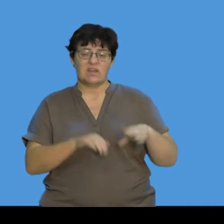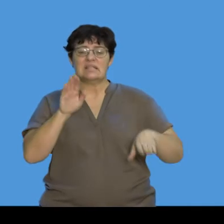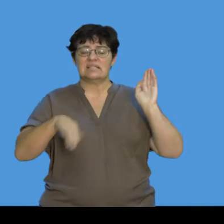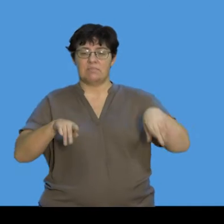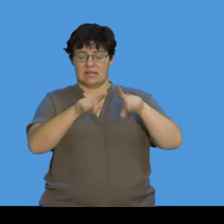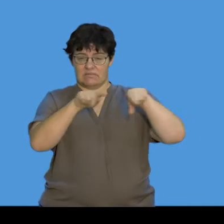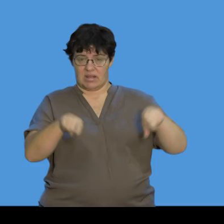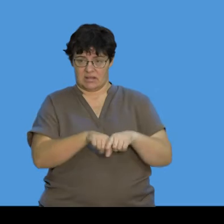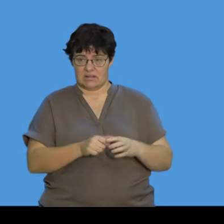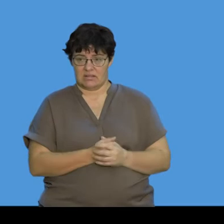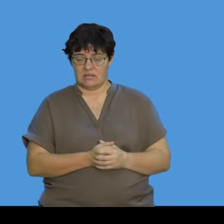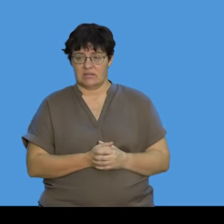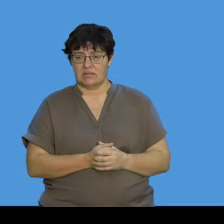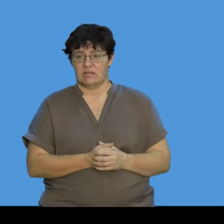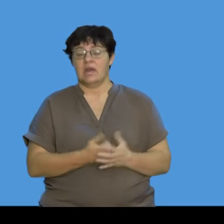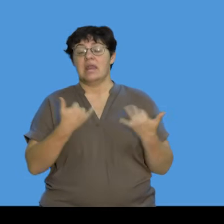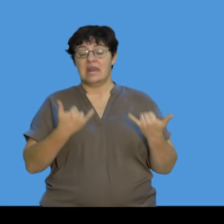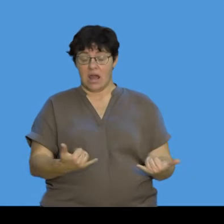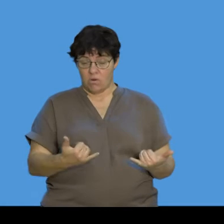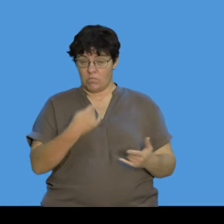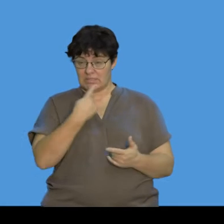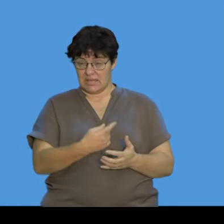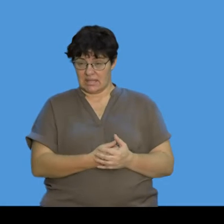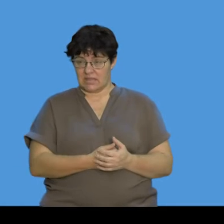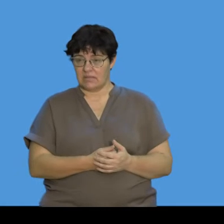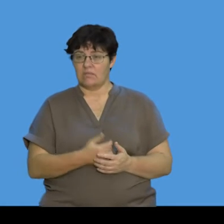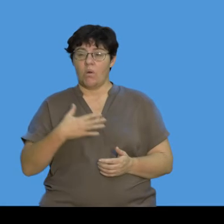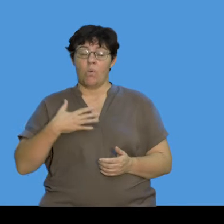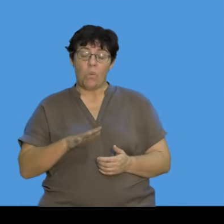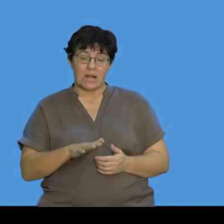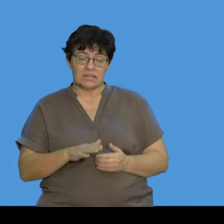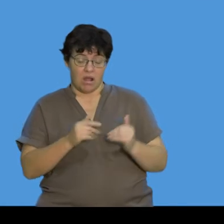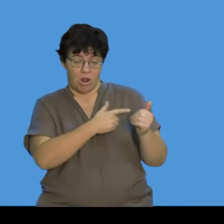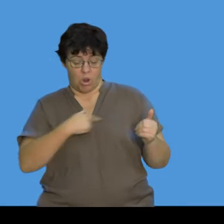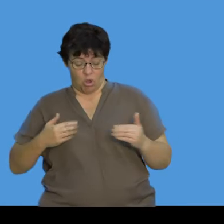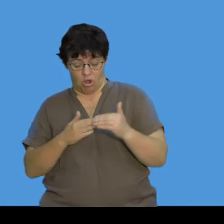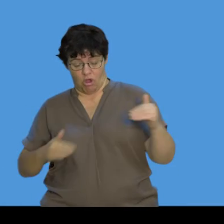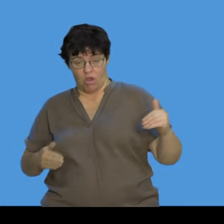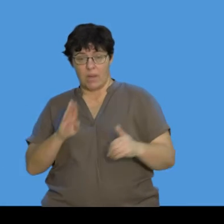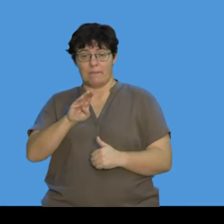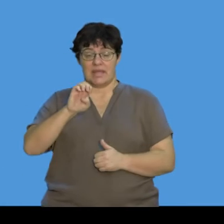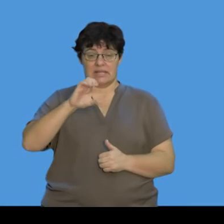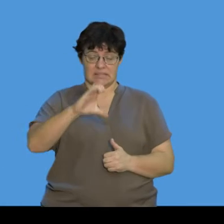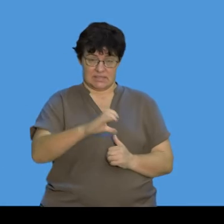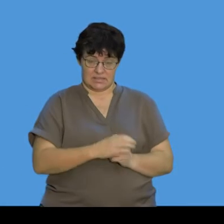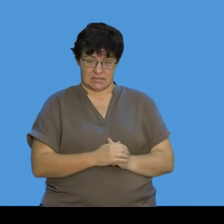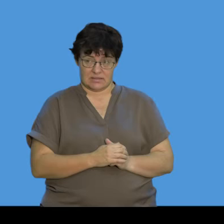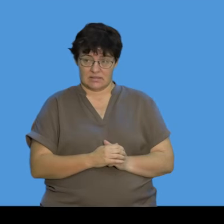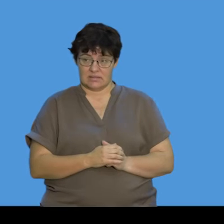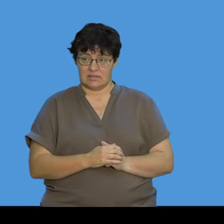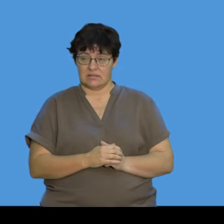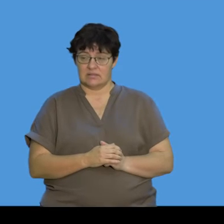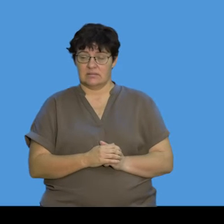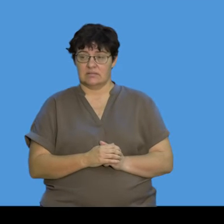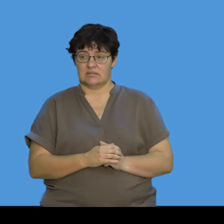about of similar triangles. Now I will say if I want the hypotenuse side of BEC,